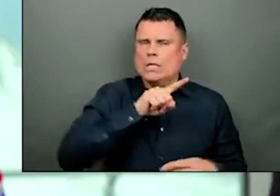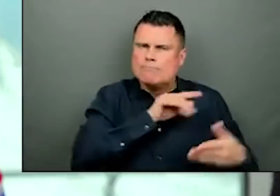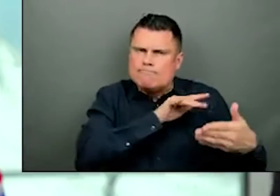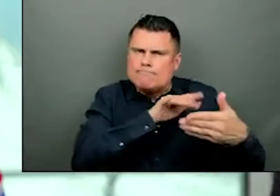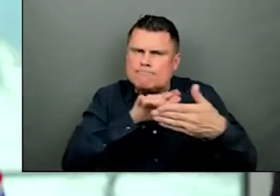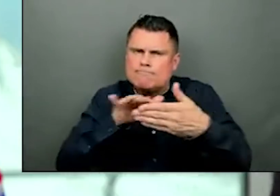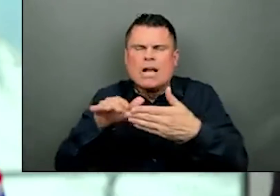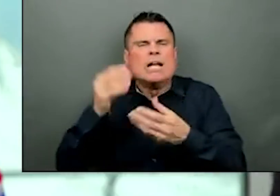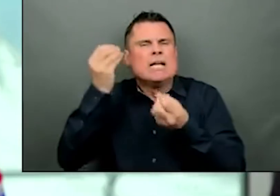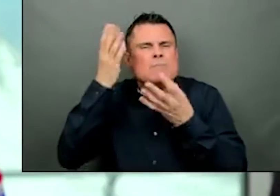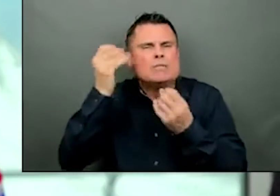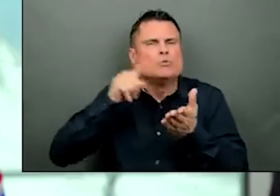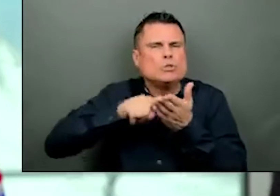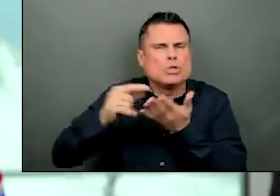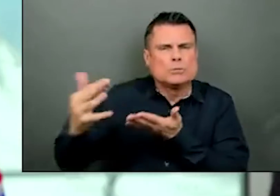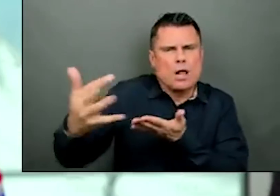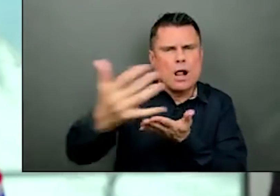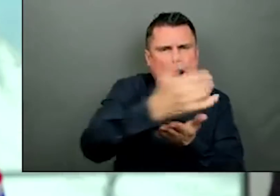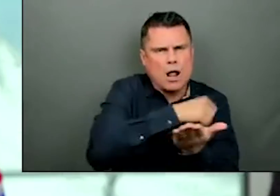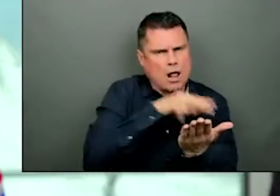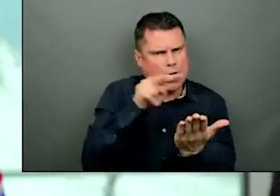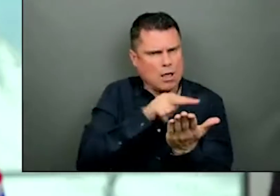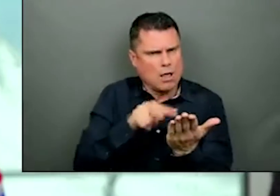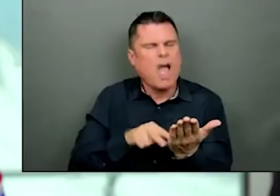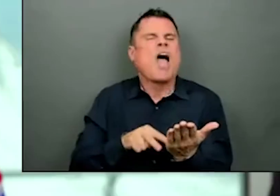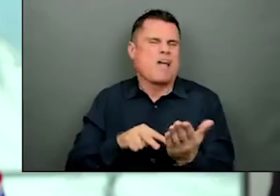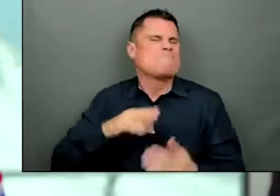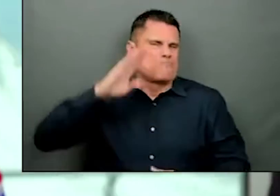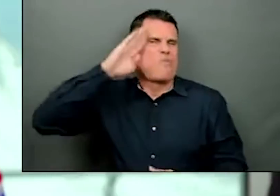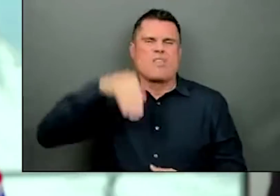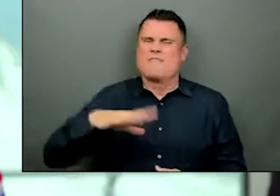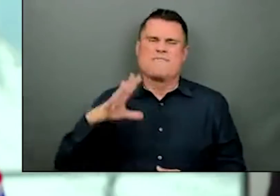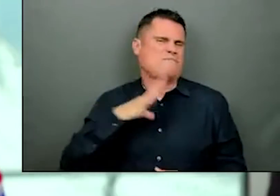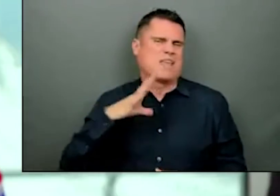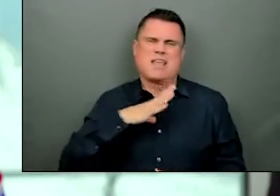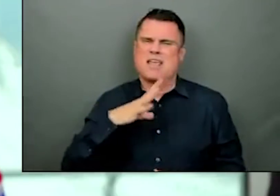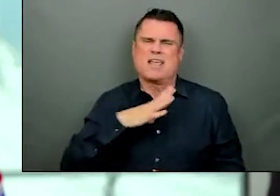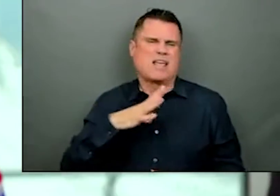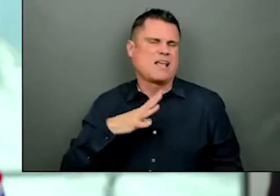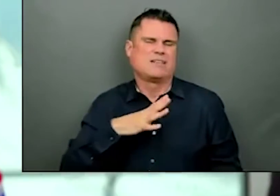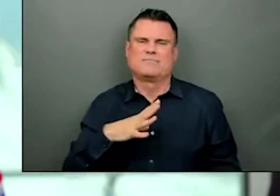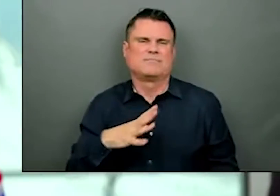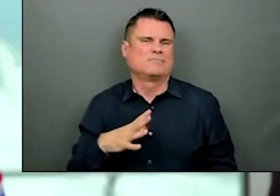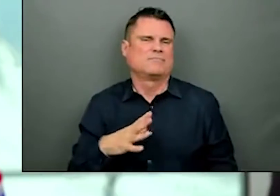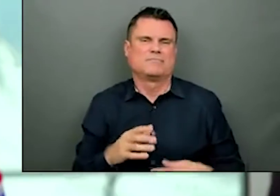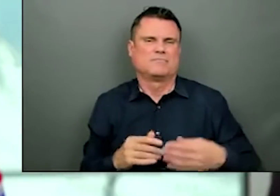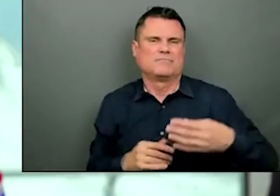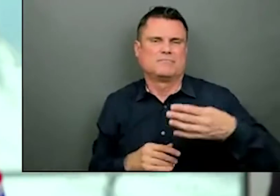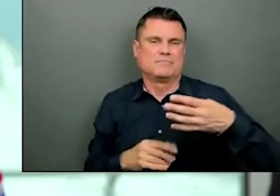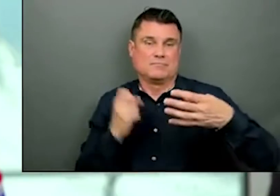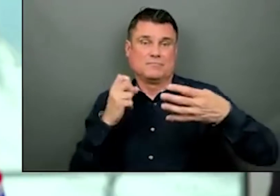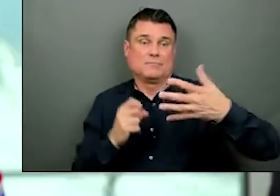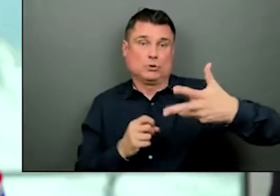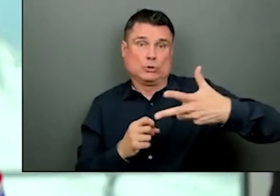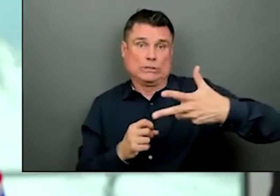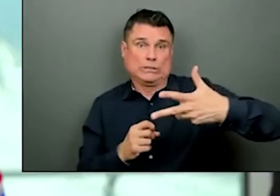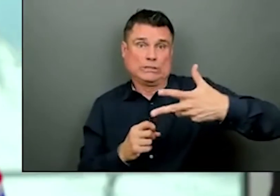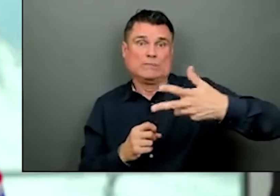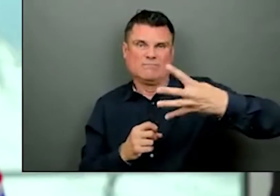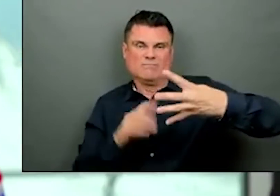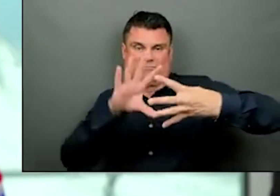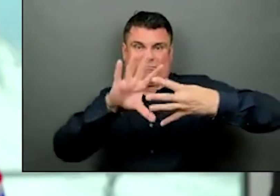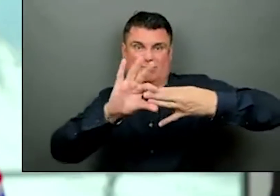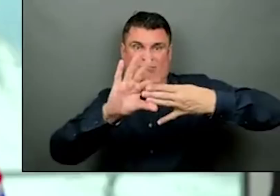months. And this allows as many people as possible to get that excellent protection of 80% or more from